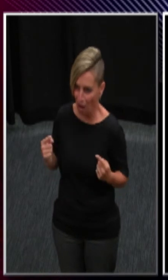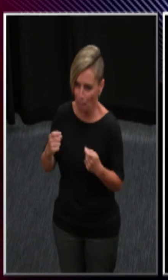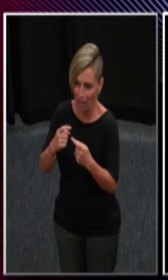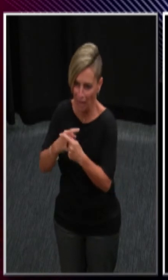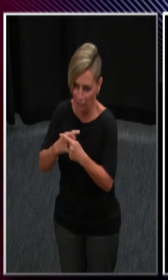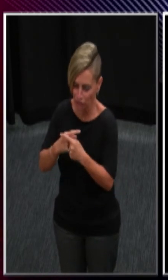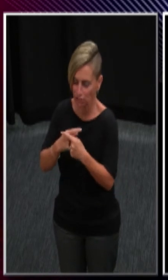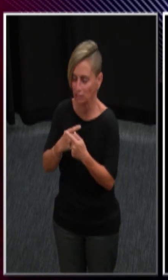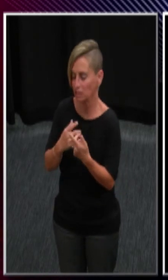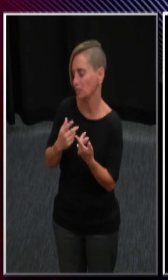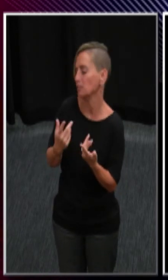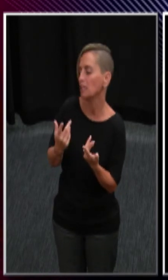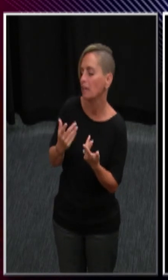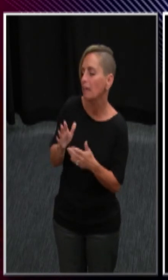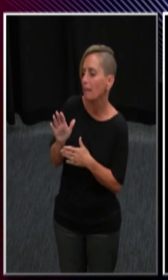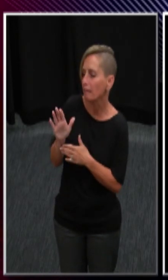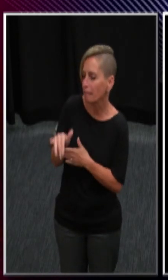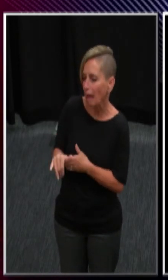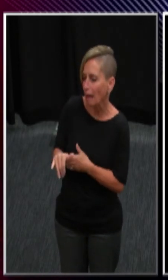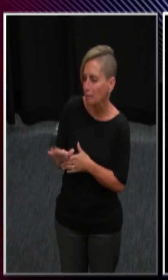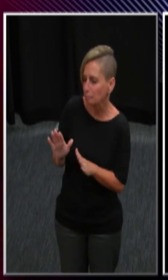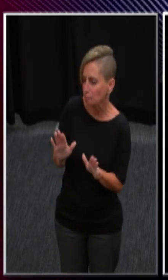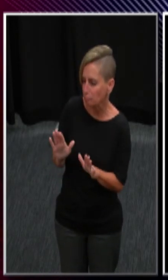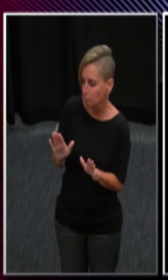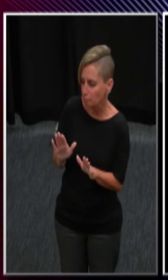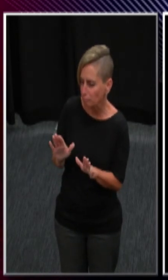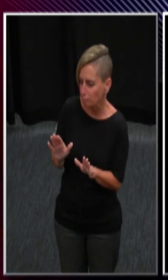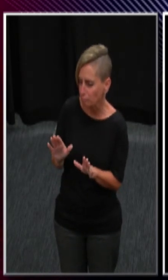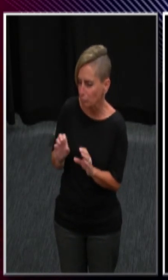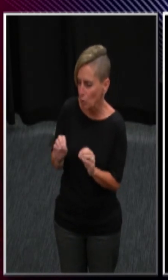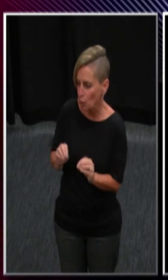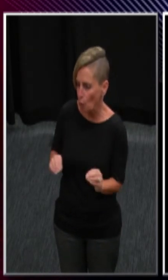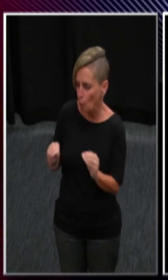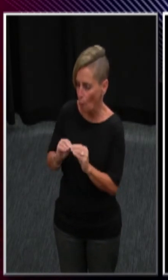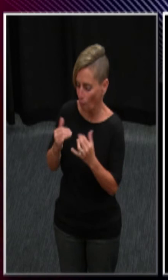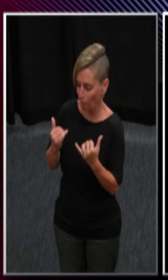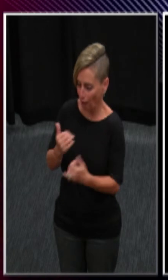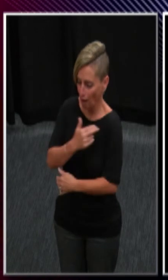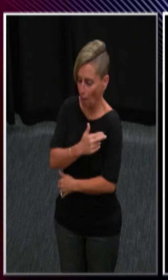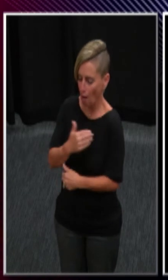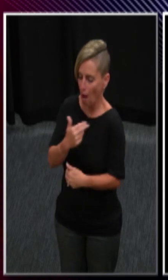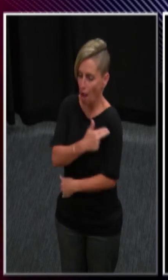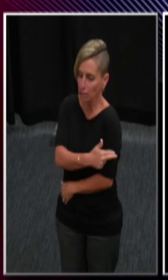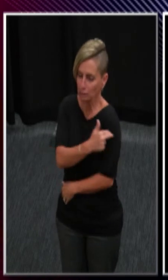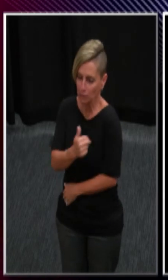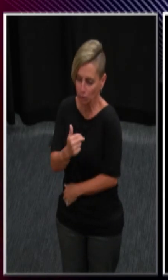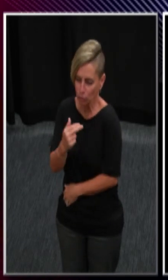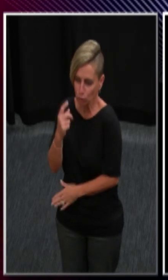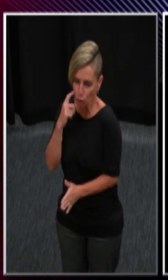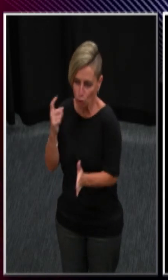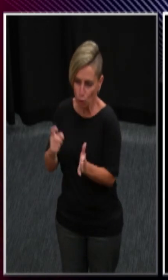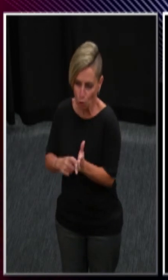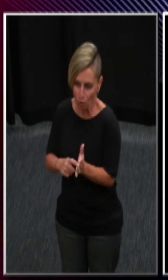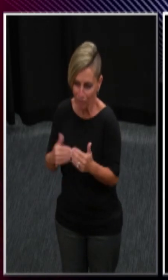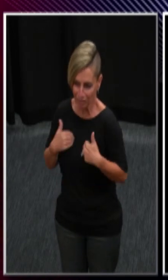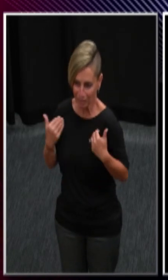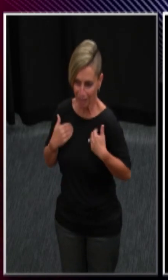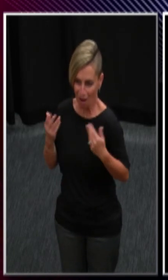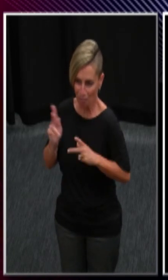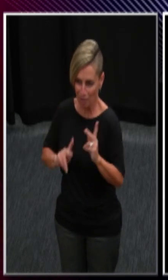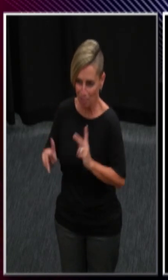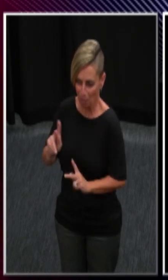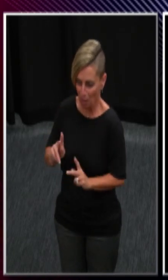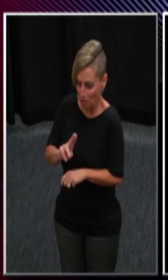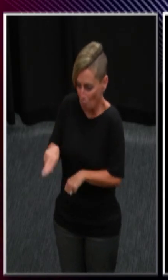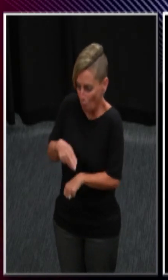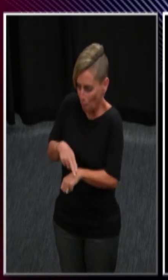trend has discontinued. The hospitals are seeing younger people who are otherwise healthy. Gotcha. And you